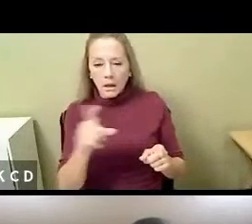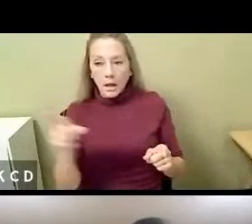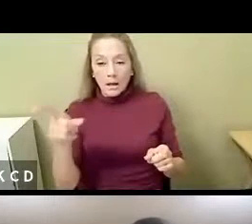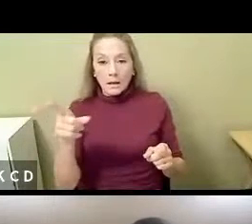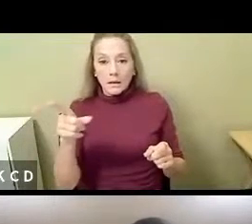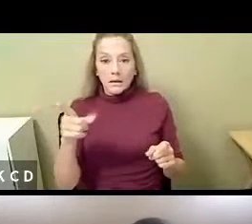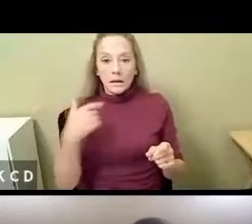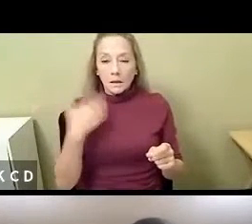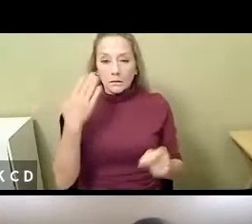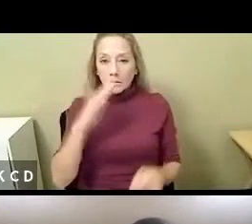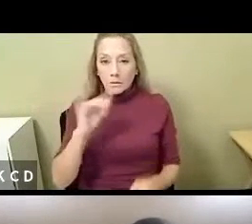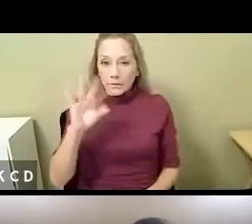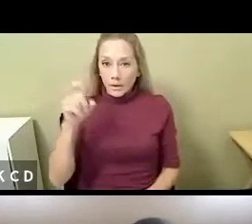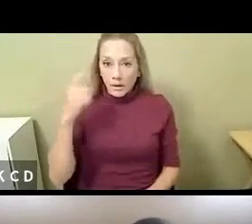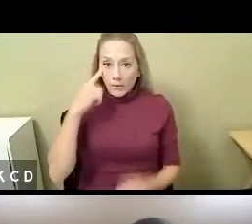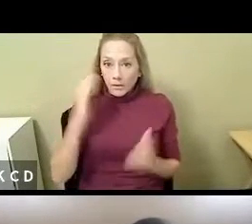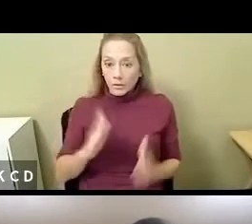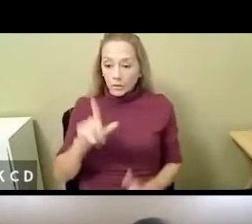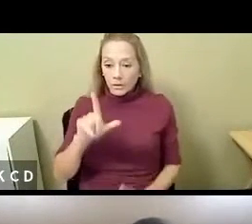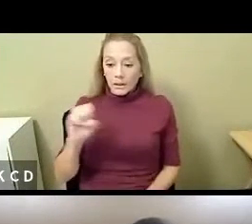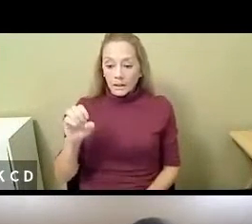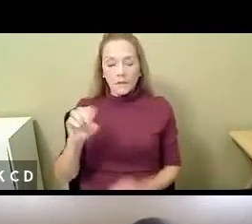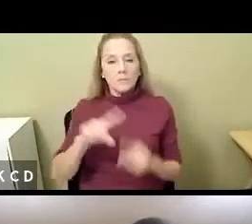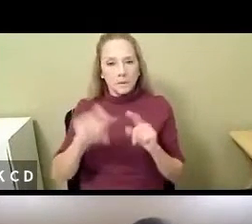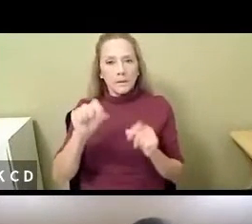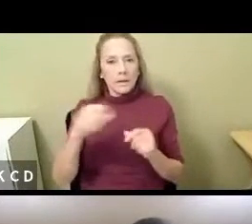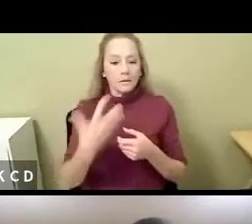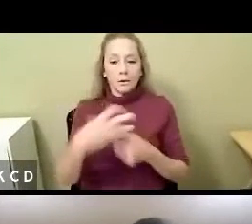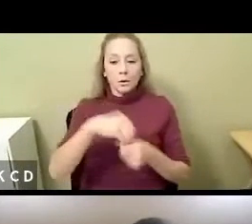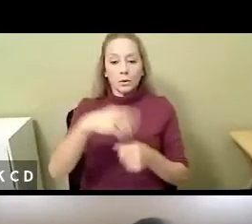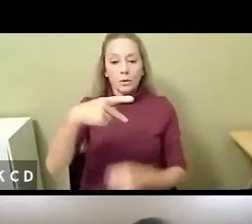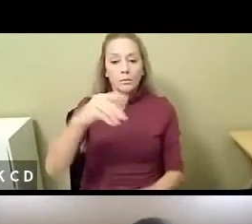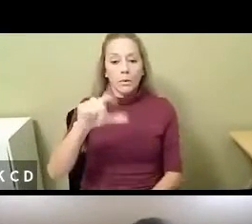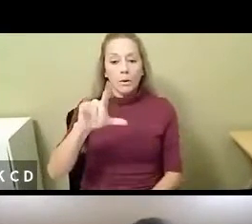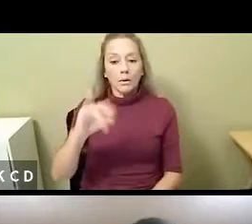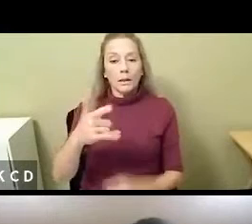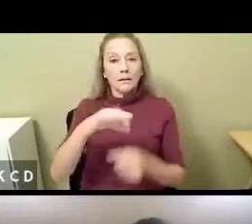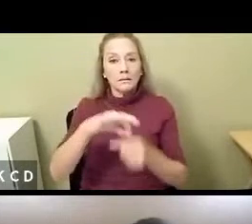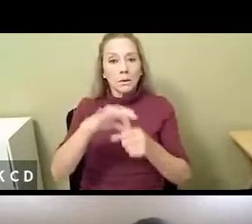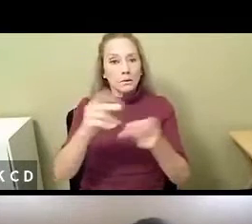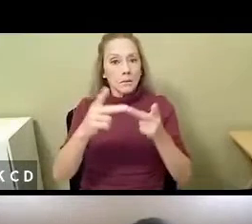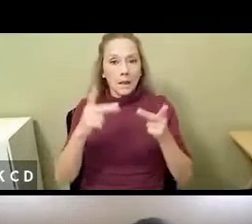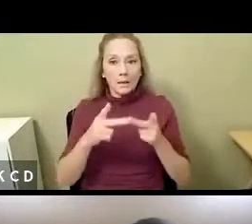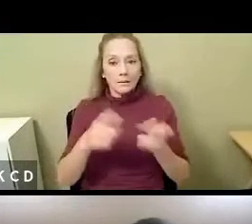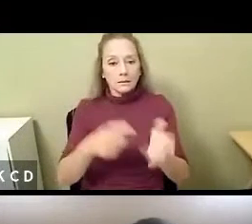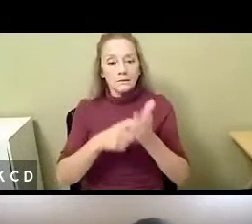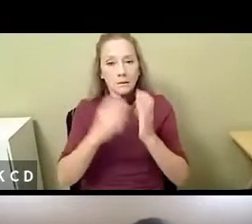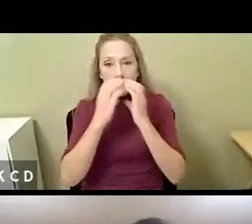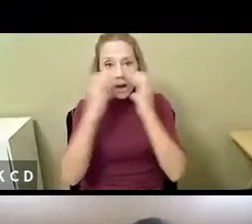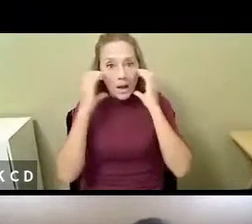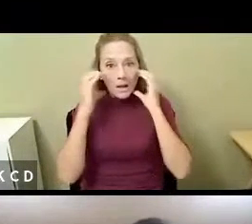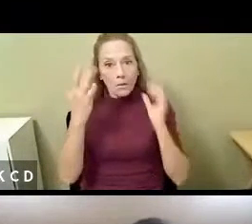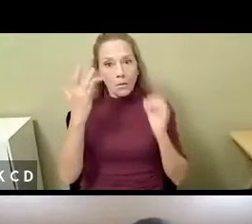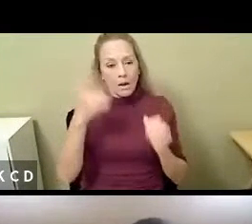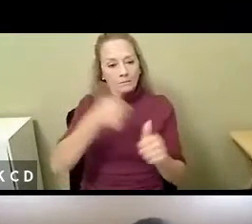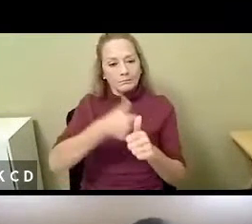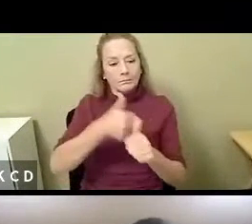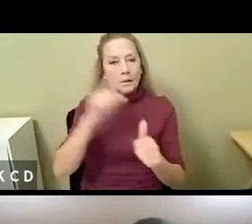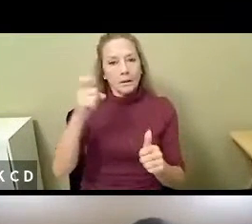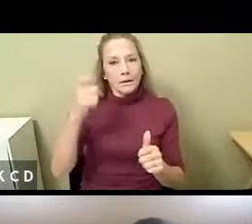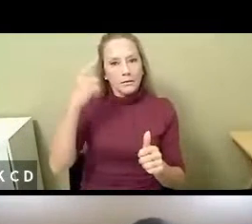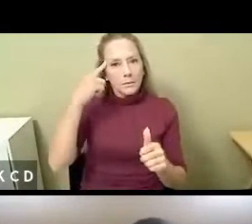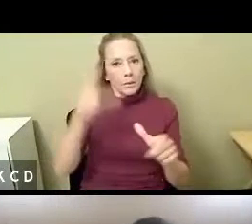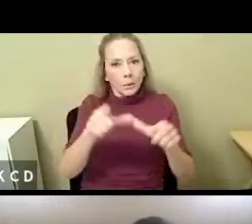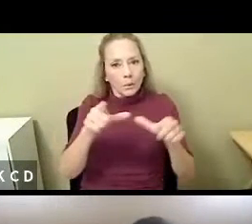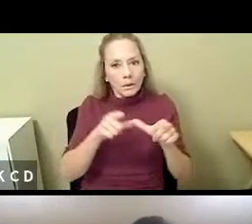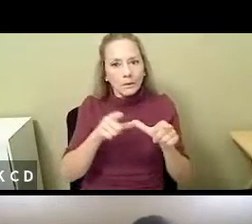from Governor Lee, but yes, we could not include polling stations in the mask mandate because they are technically a government location when they're a